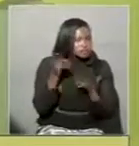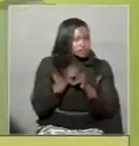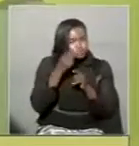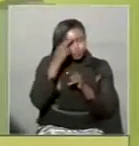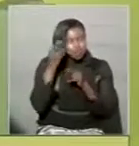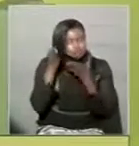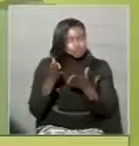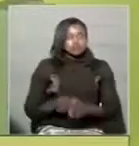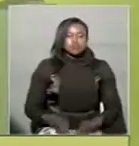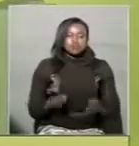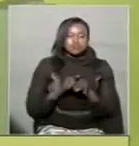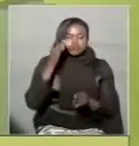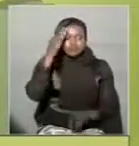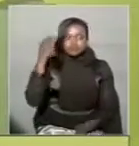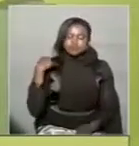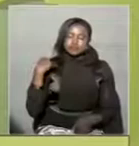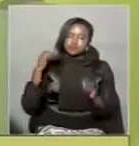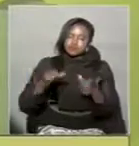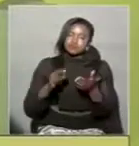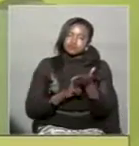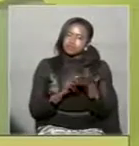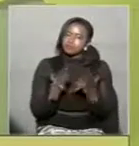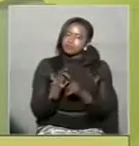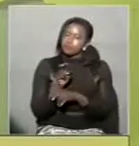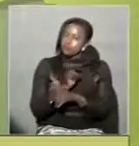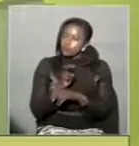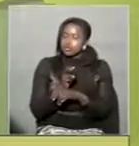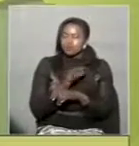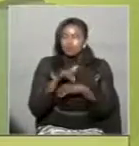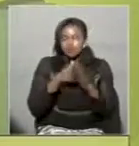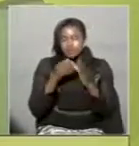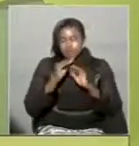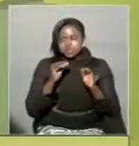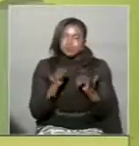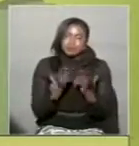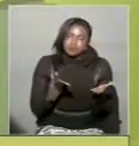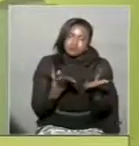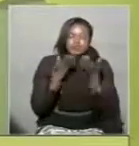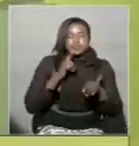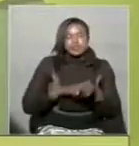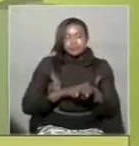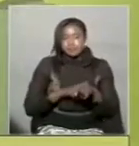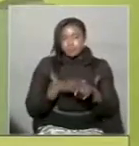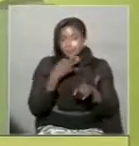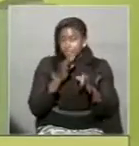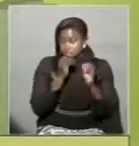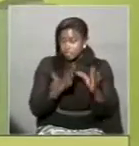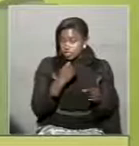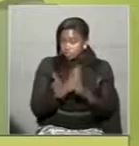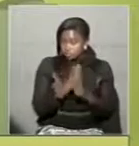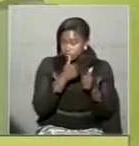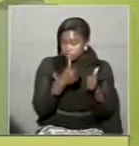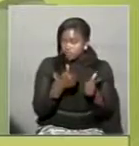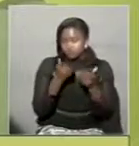teacher to use that to monitor every lesson so that there's improved time on task by the teachers. Once teachers do their work well,